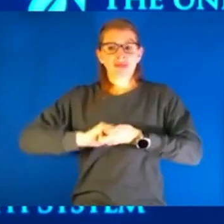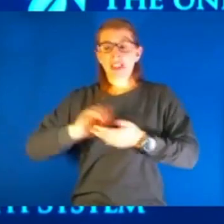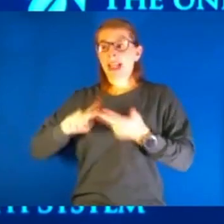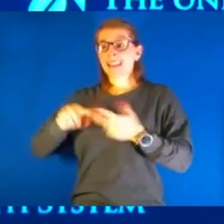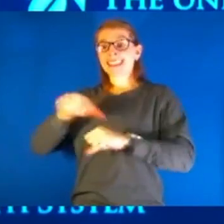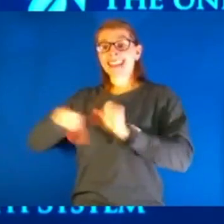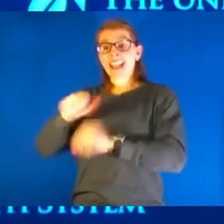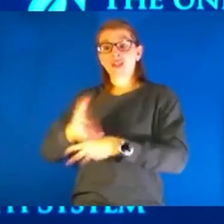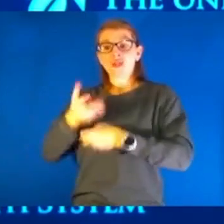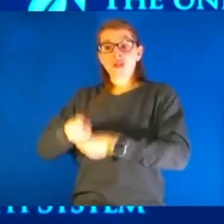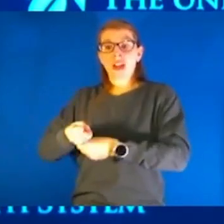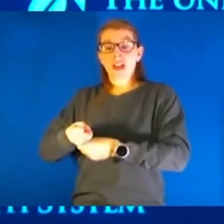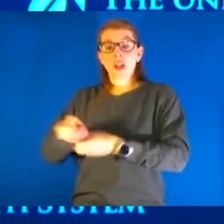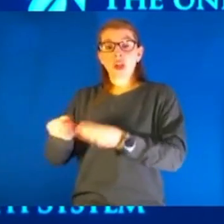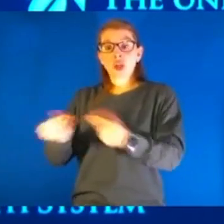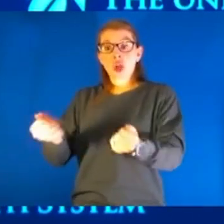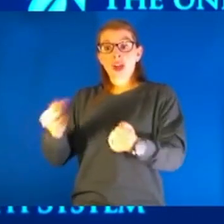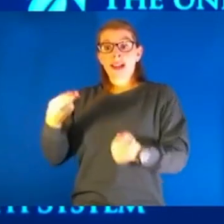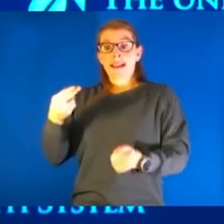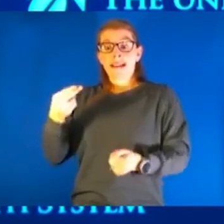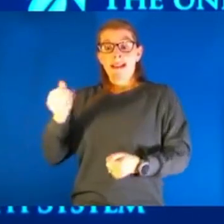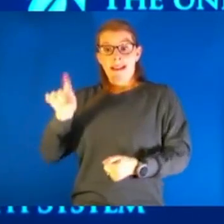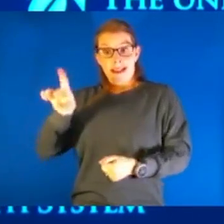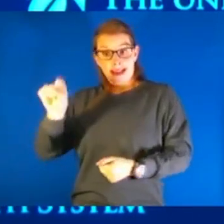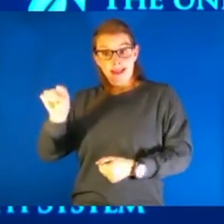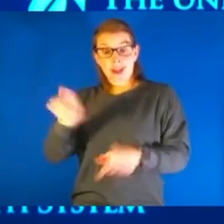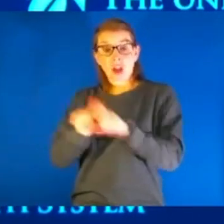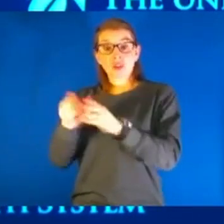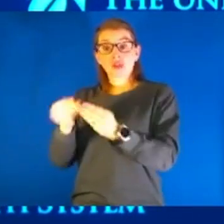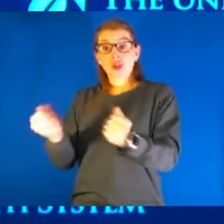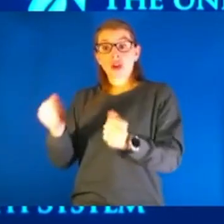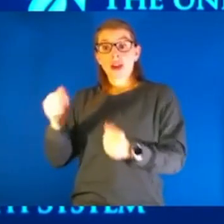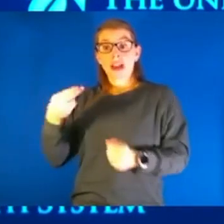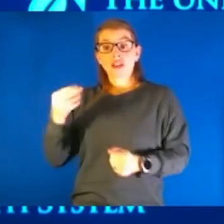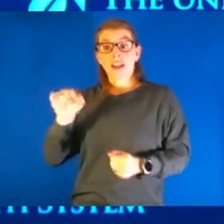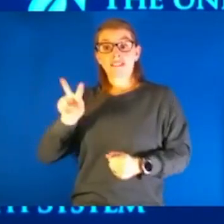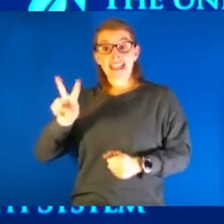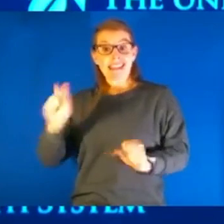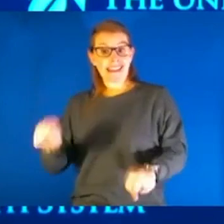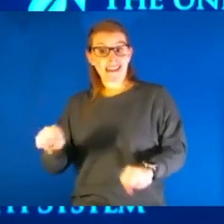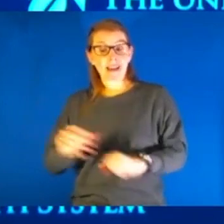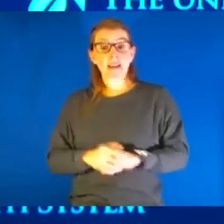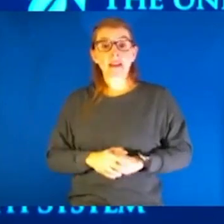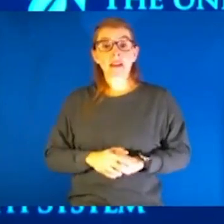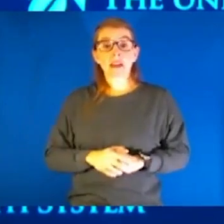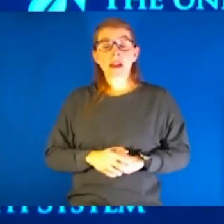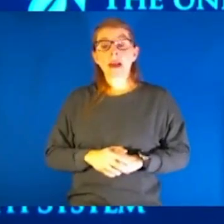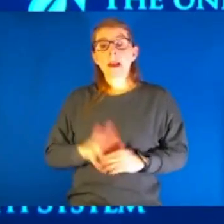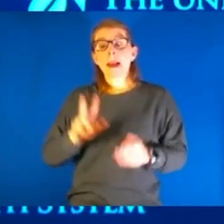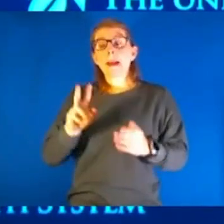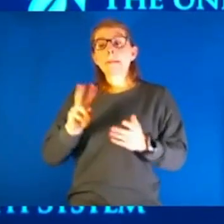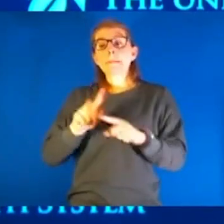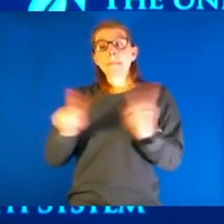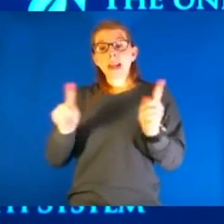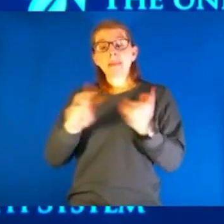cured AIDS and can cure HIV. But Jess, it takes every one of us to do